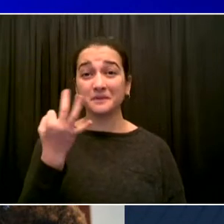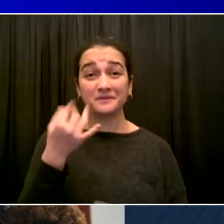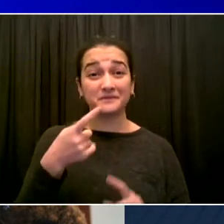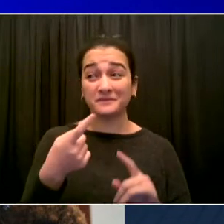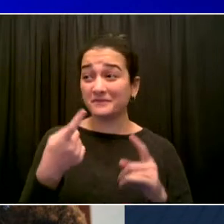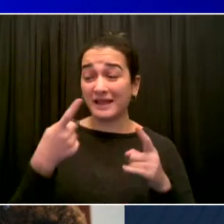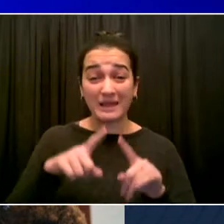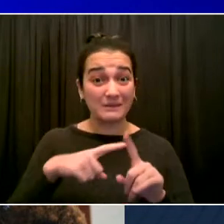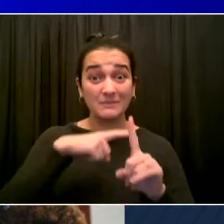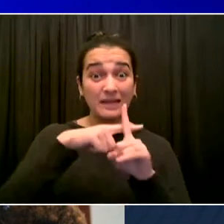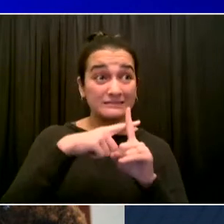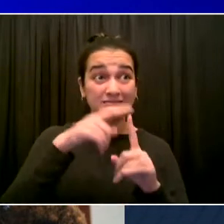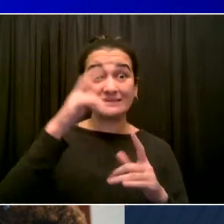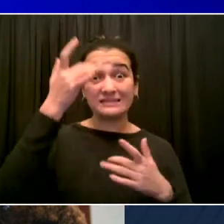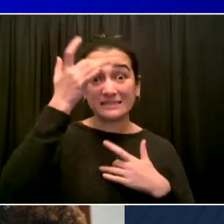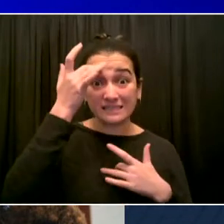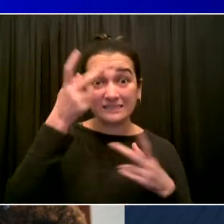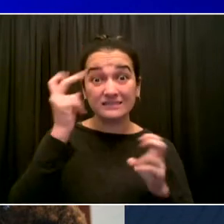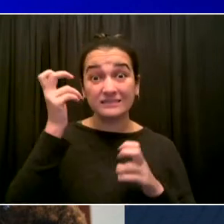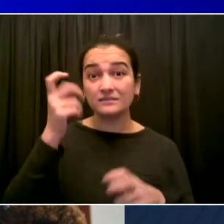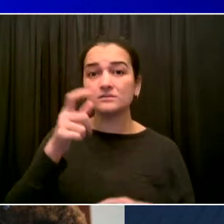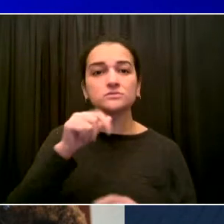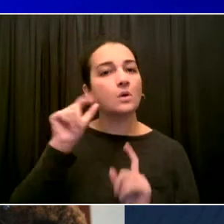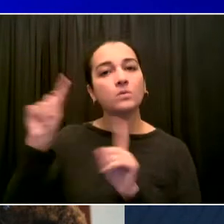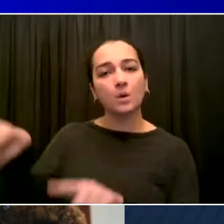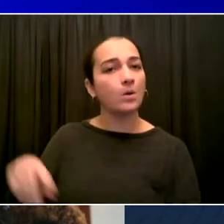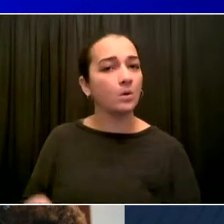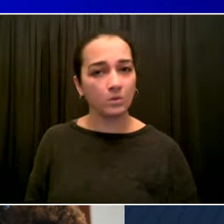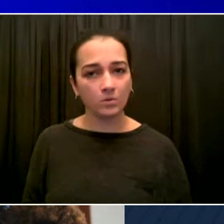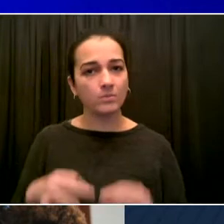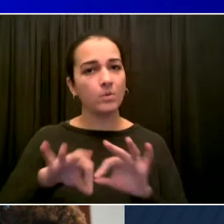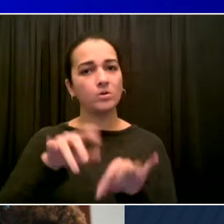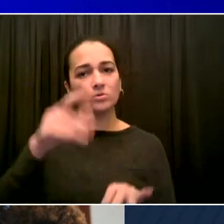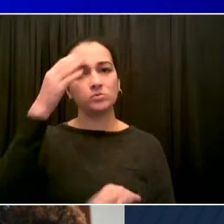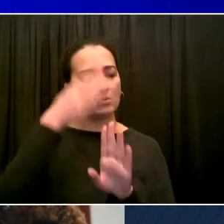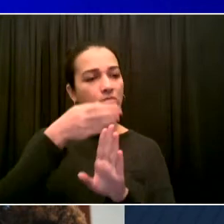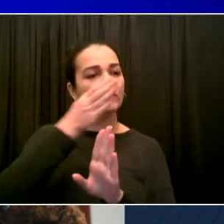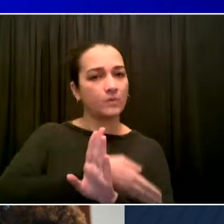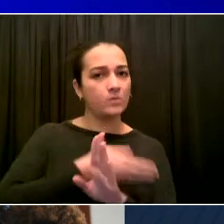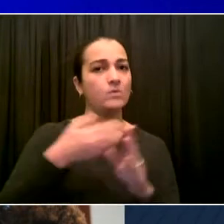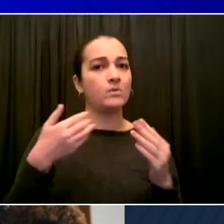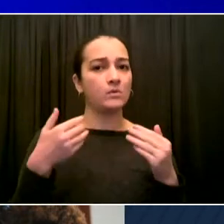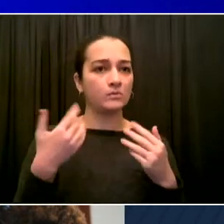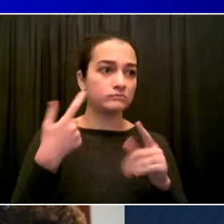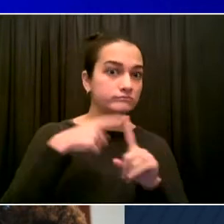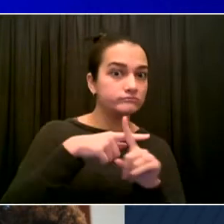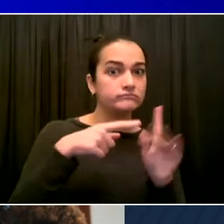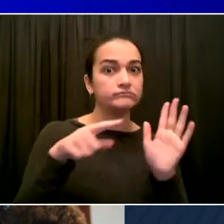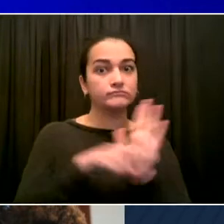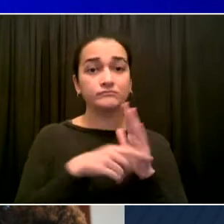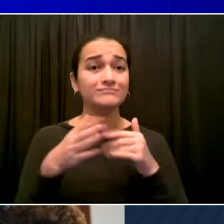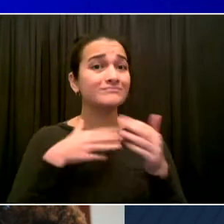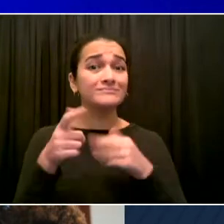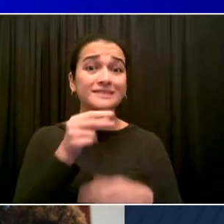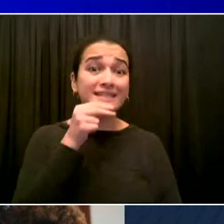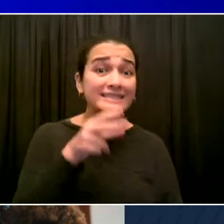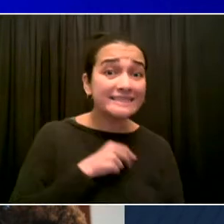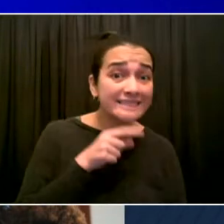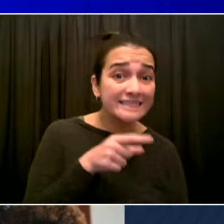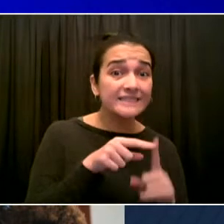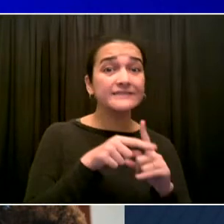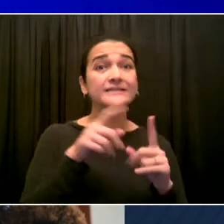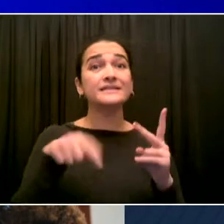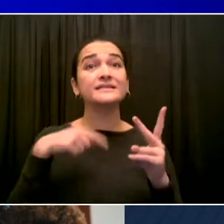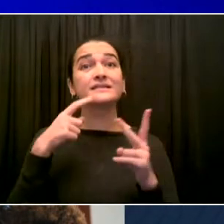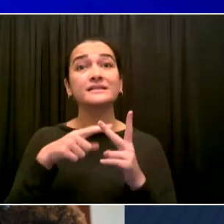Whether it's a Thanksgiving event, a Friendsgiving, Kwanzaa, Hanukkah, Christmas, you name it, it's a smart step. Now,